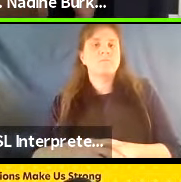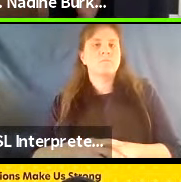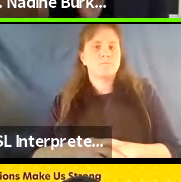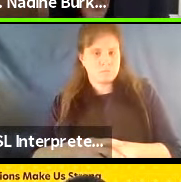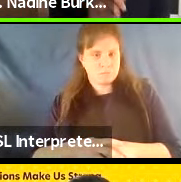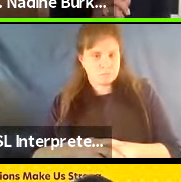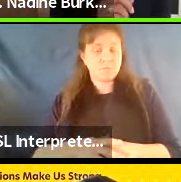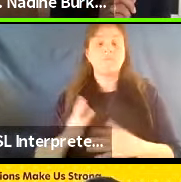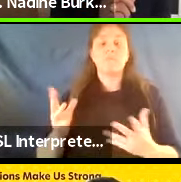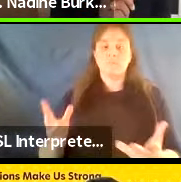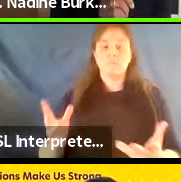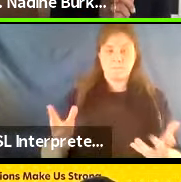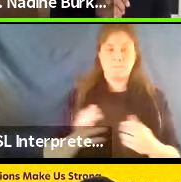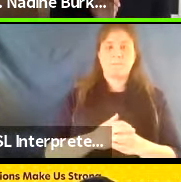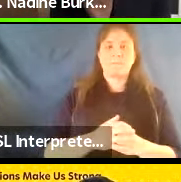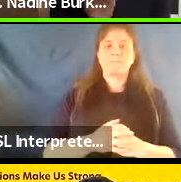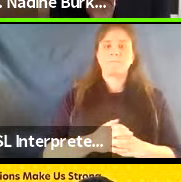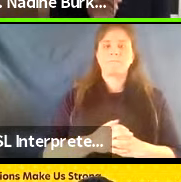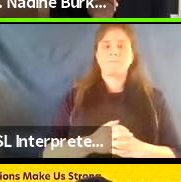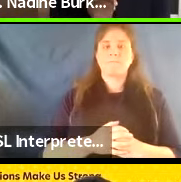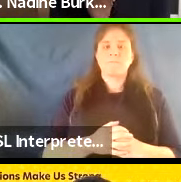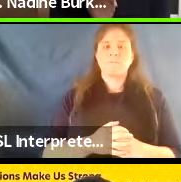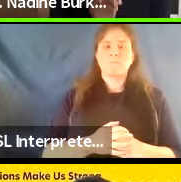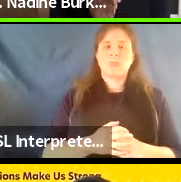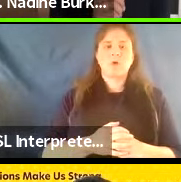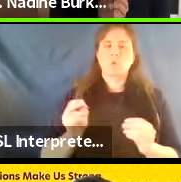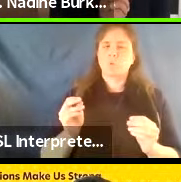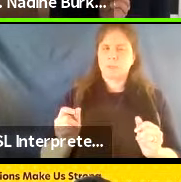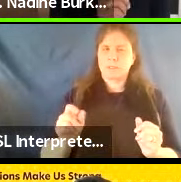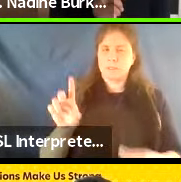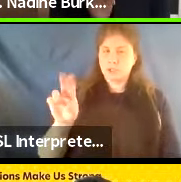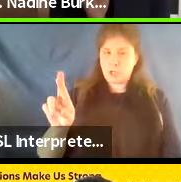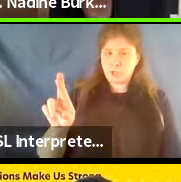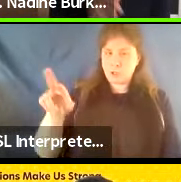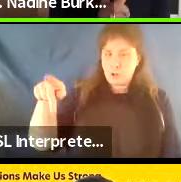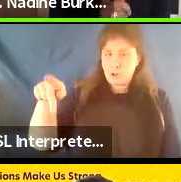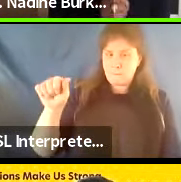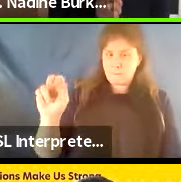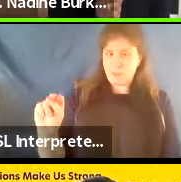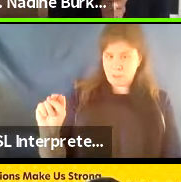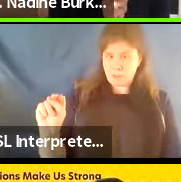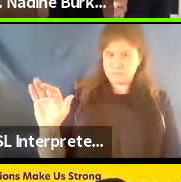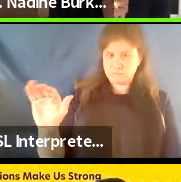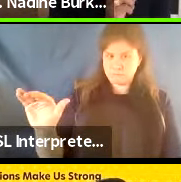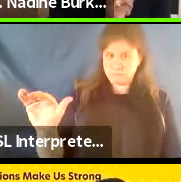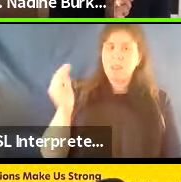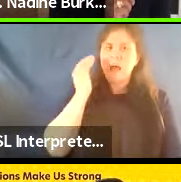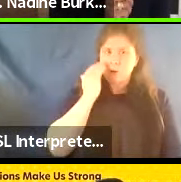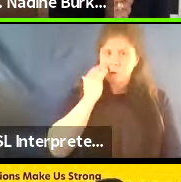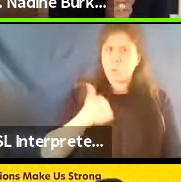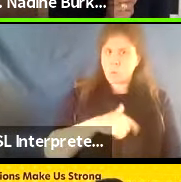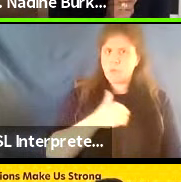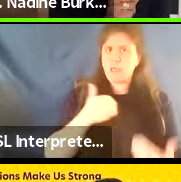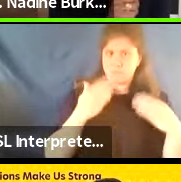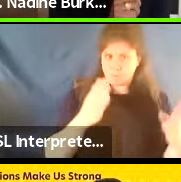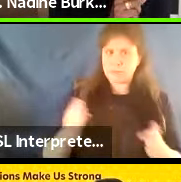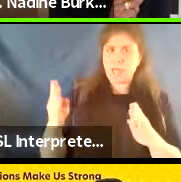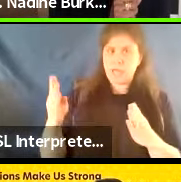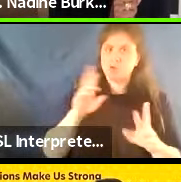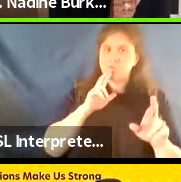So for, I'm going to ask really quickly, Dr. Pan, I know that we do have a plan to report race